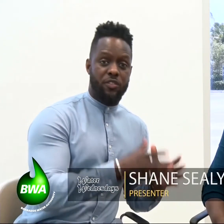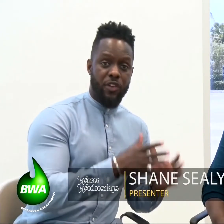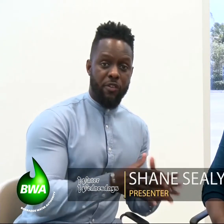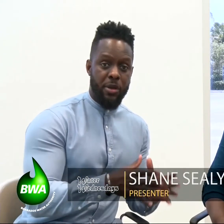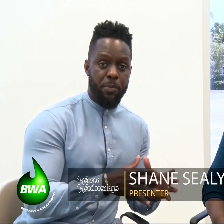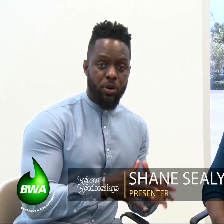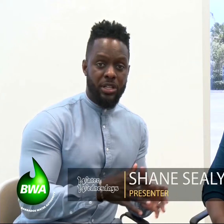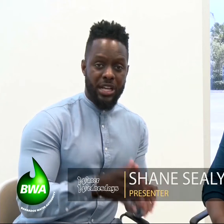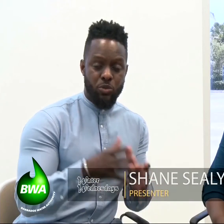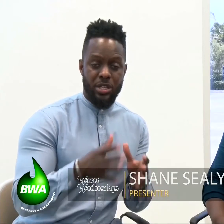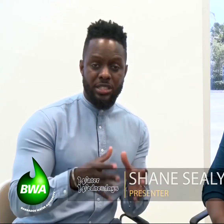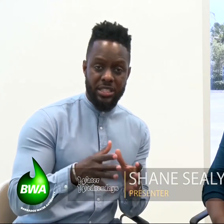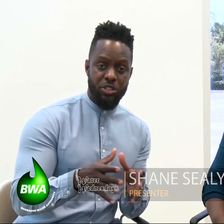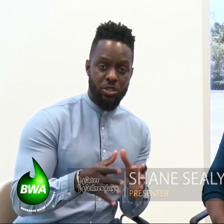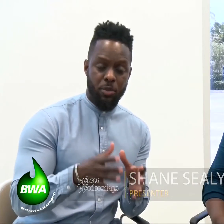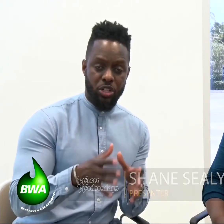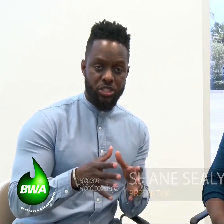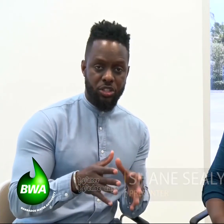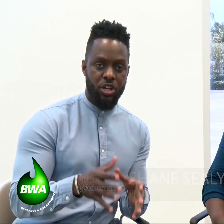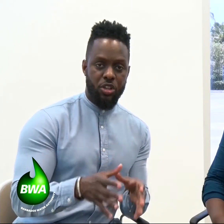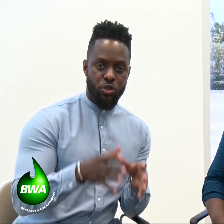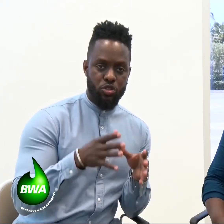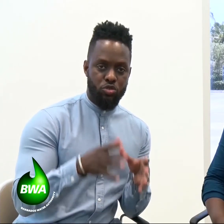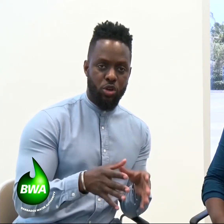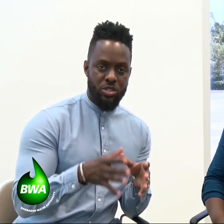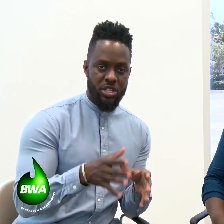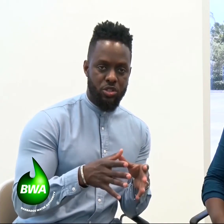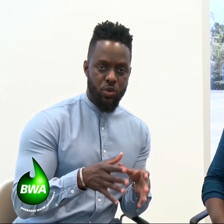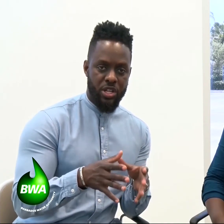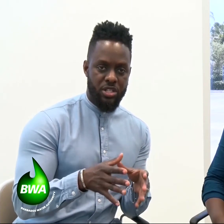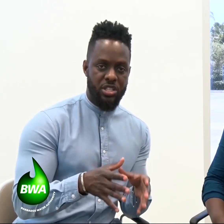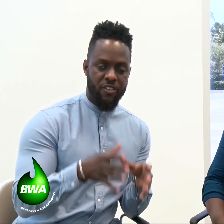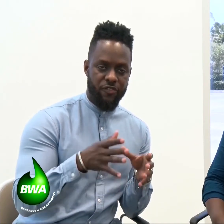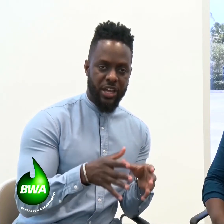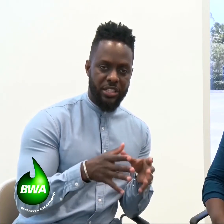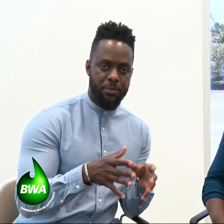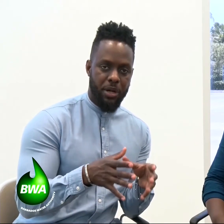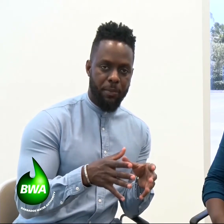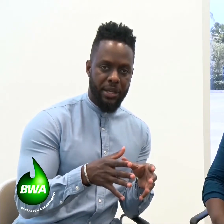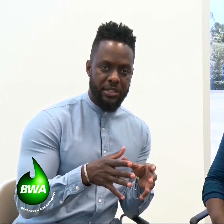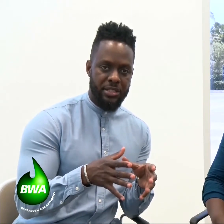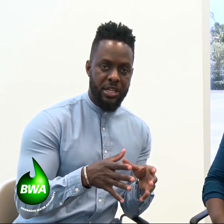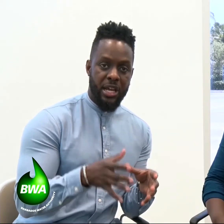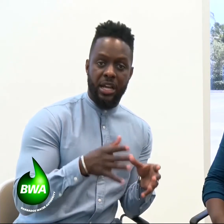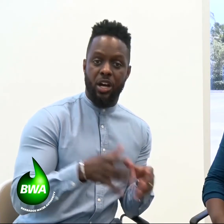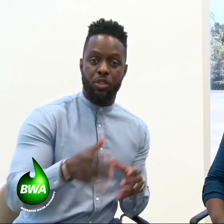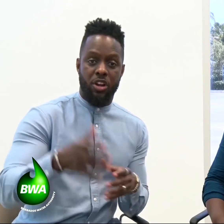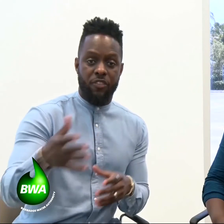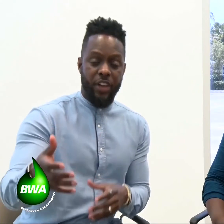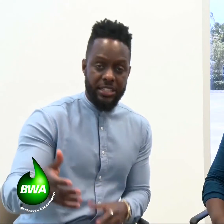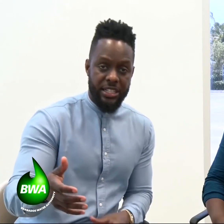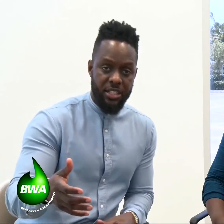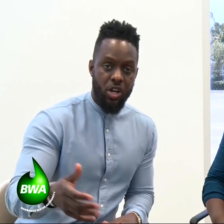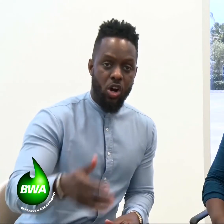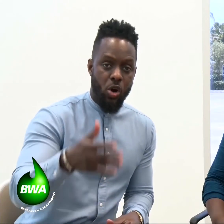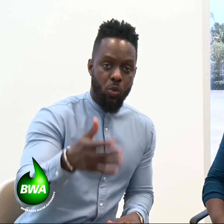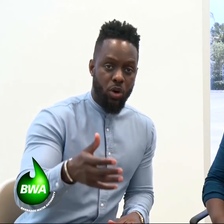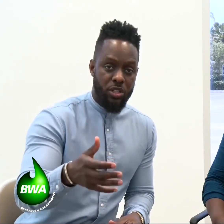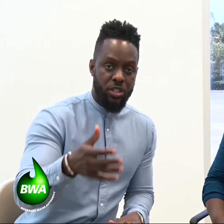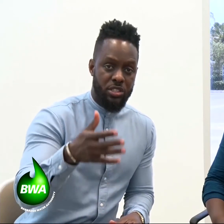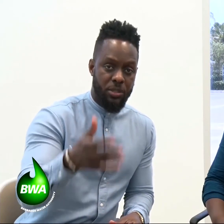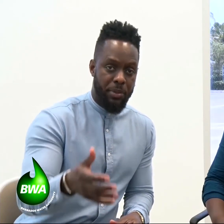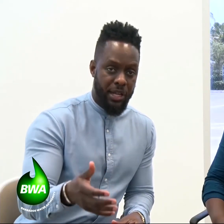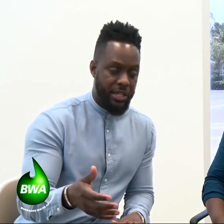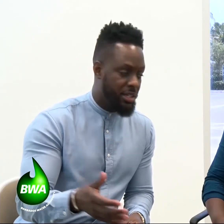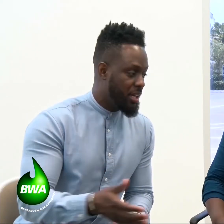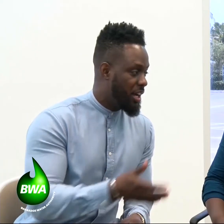work is very important as we continue to monitor those drought situations affecting Barbados and how they are affecting our